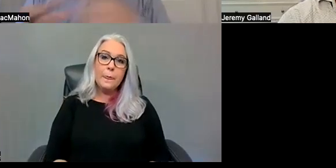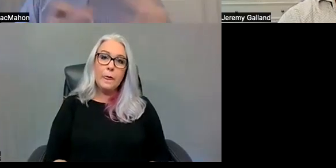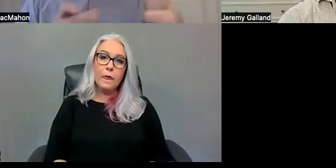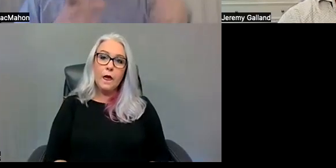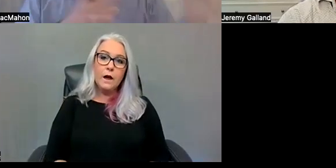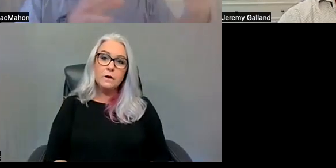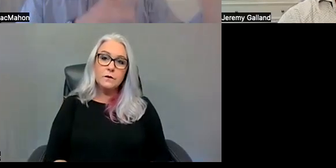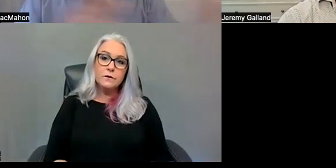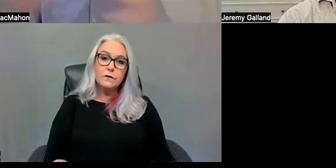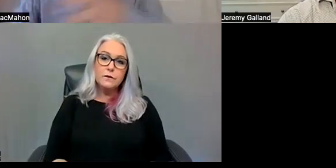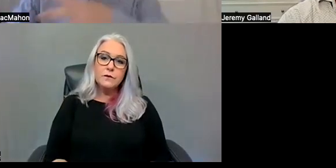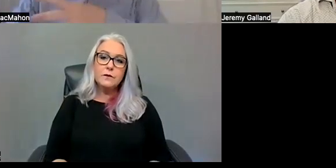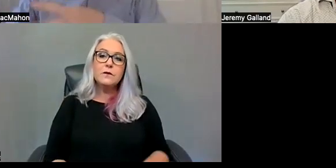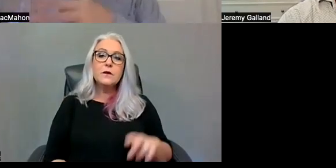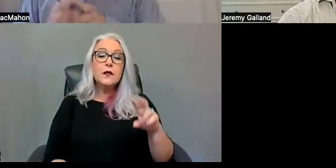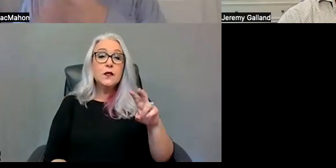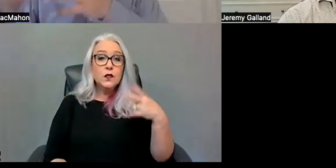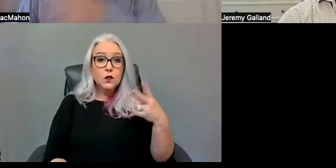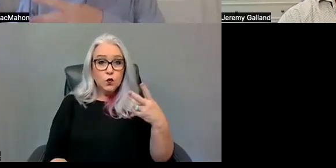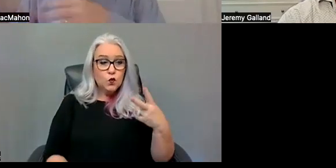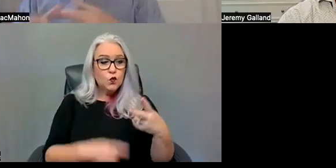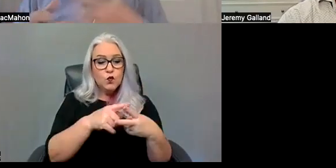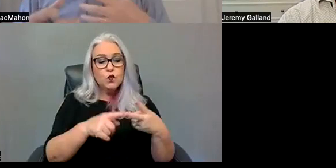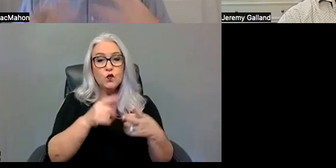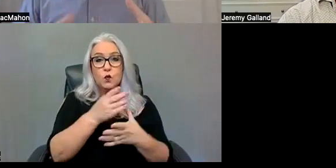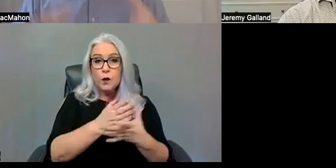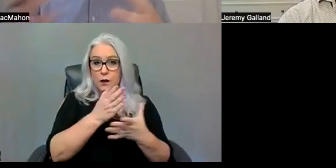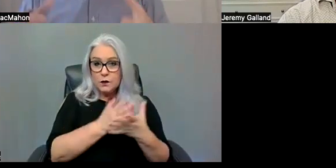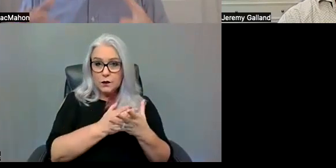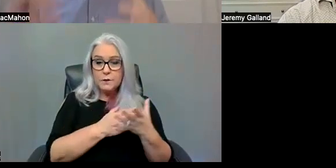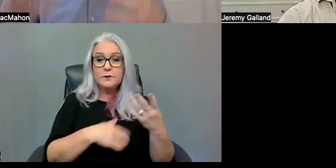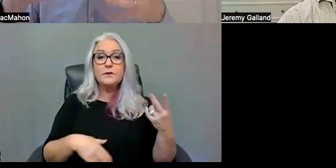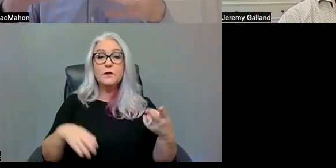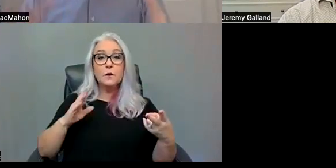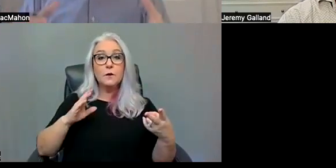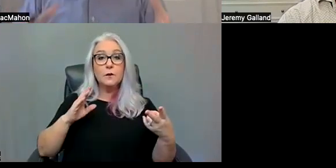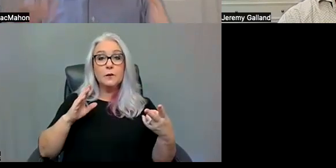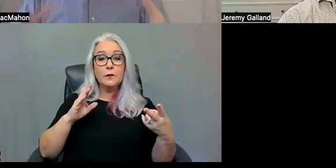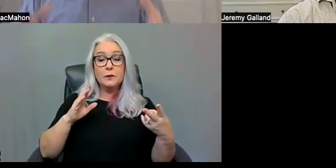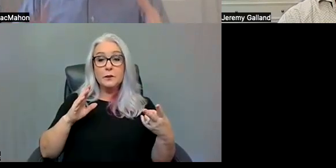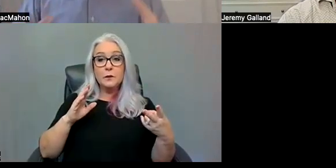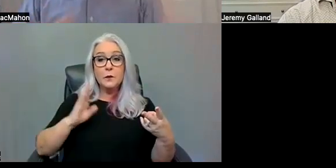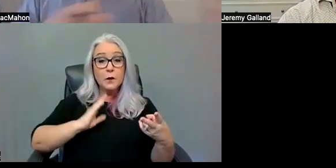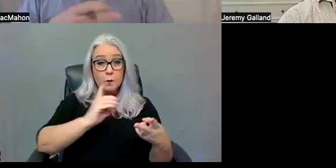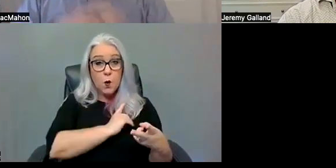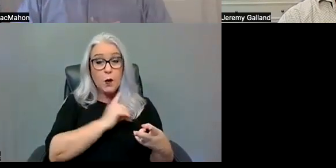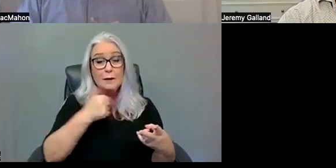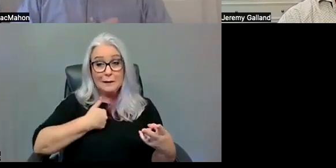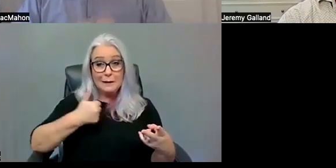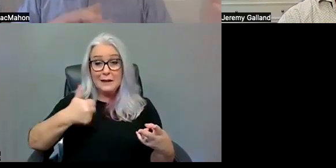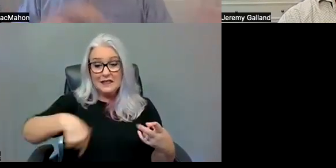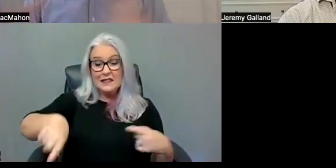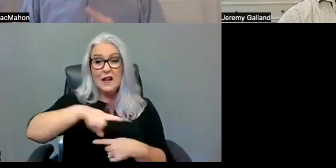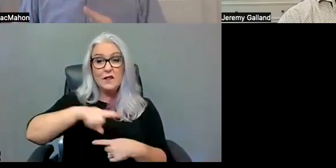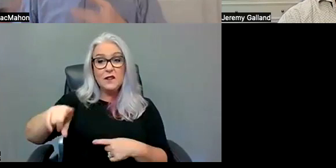but from my point of view. The first is sort of academic, and then the second is administrative. The board obviously plays a huge role in the budget. You can't have a